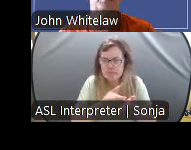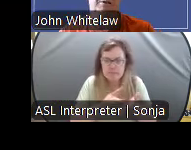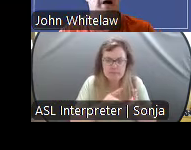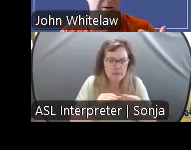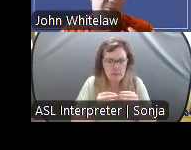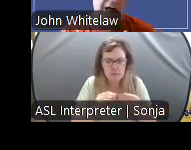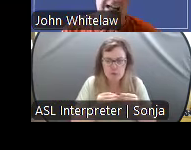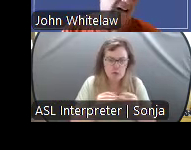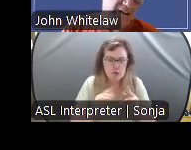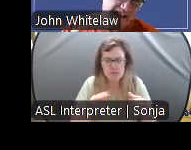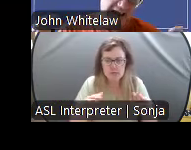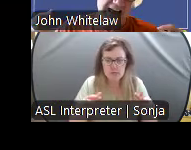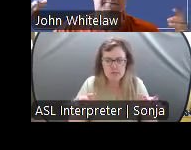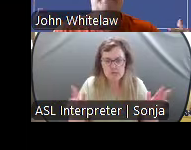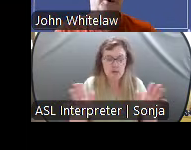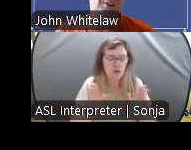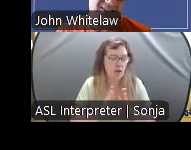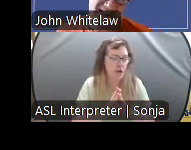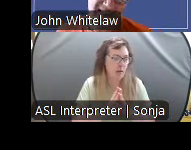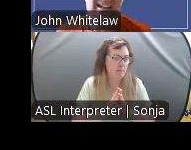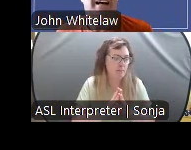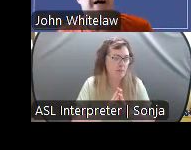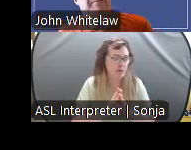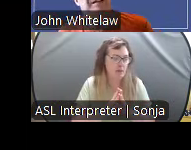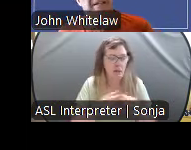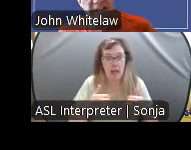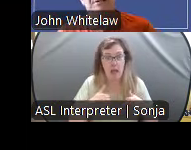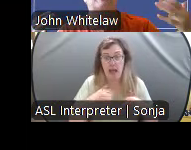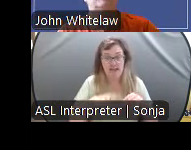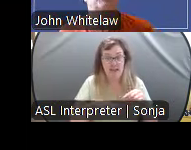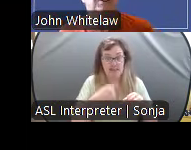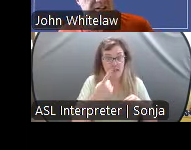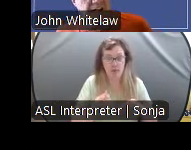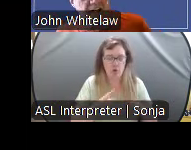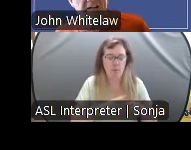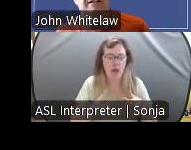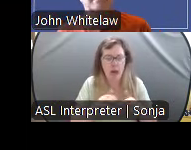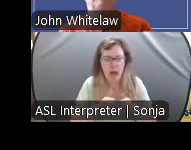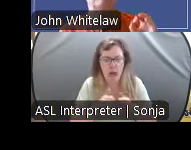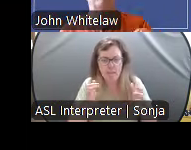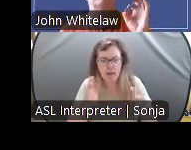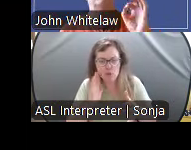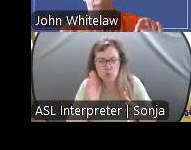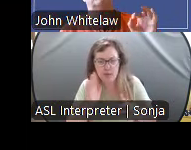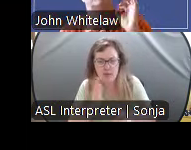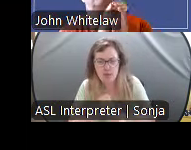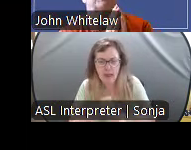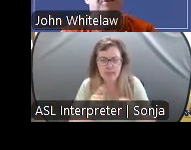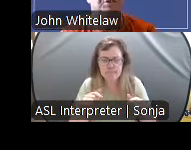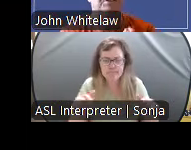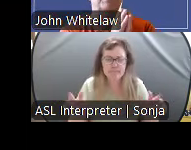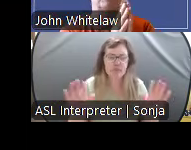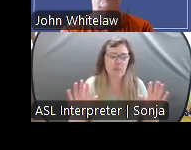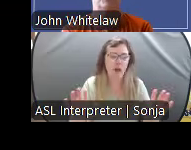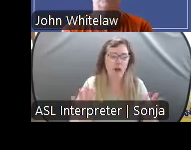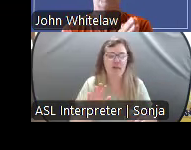much, I can't, but it can be told to let you know how much you're going to get. It is a very much of a